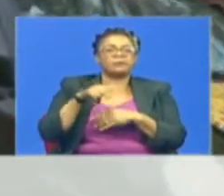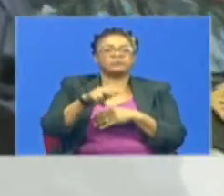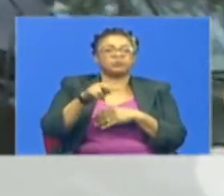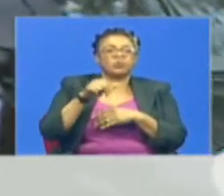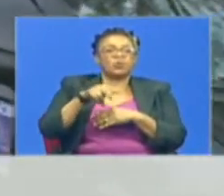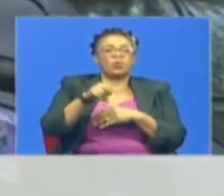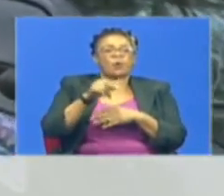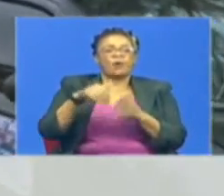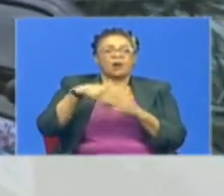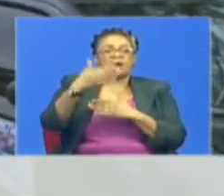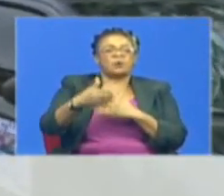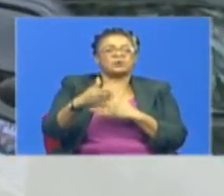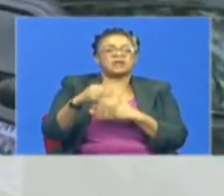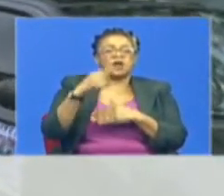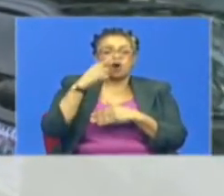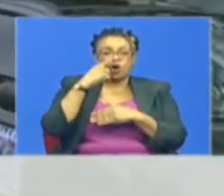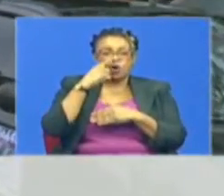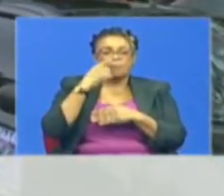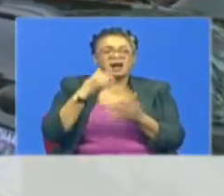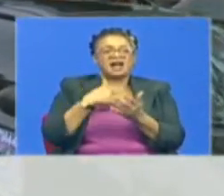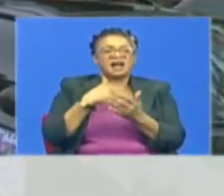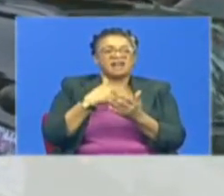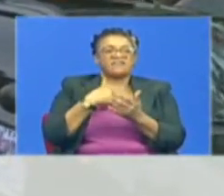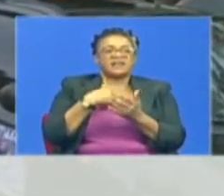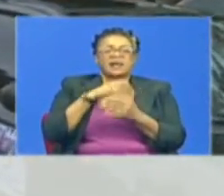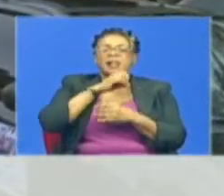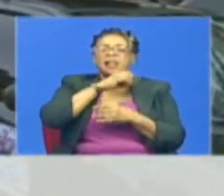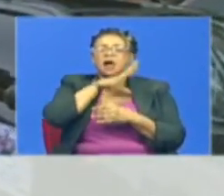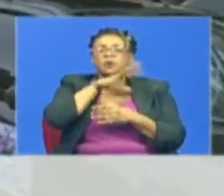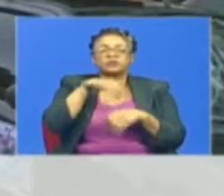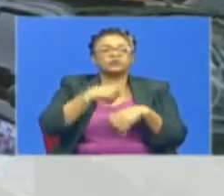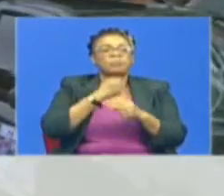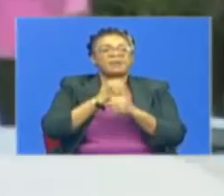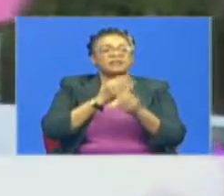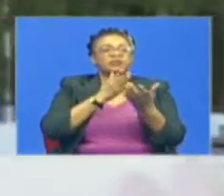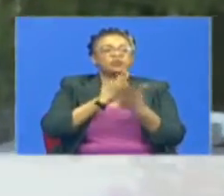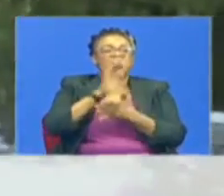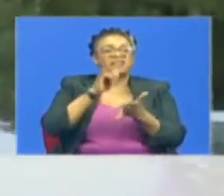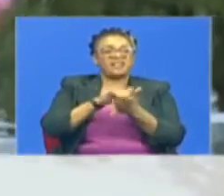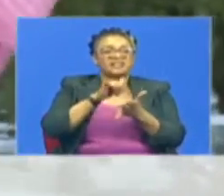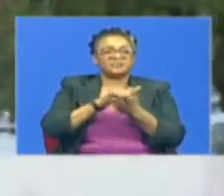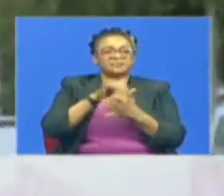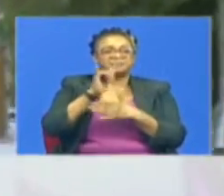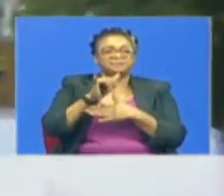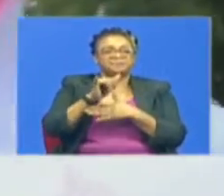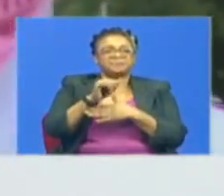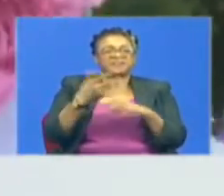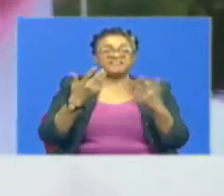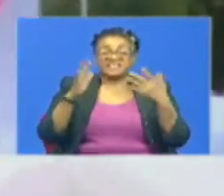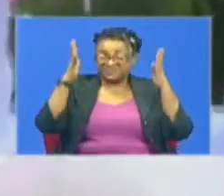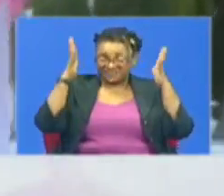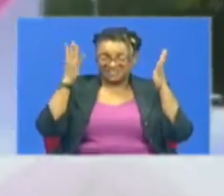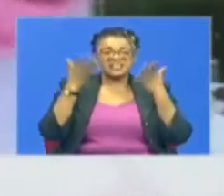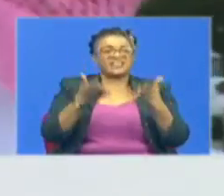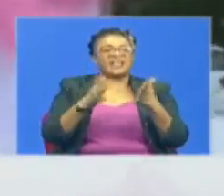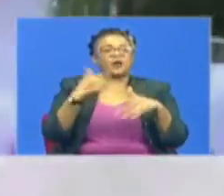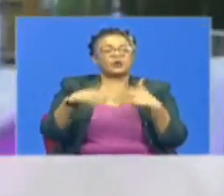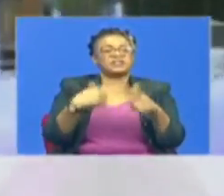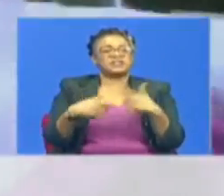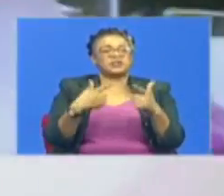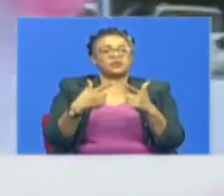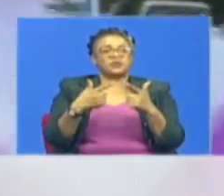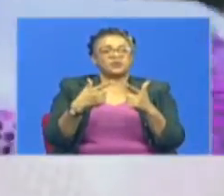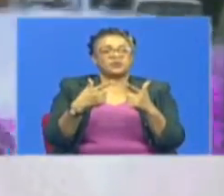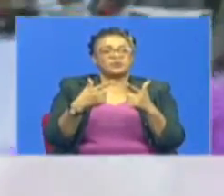homes, pushing the volume of their loudspeaker to ensure that the spirit of the festivities reigns amidst orders